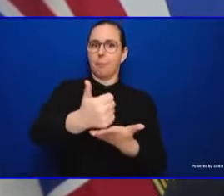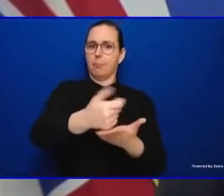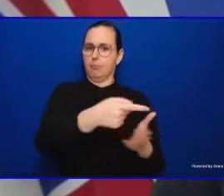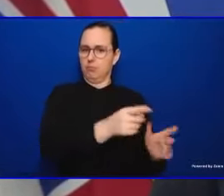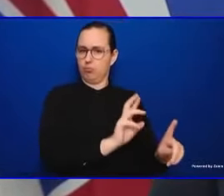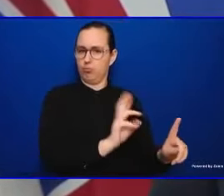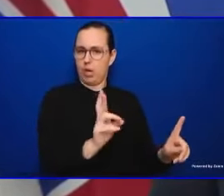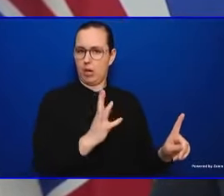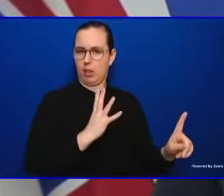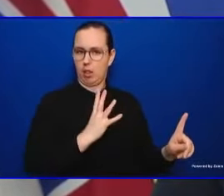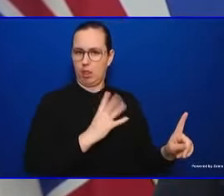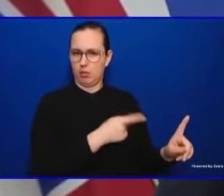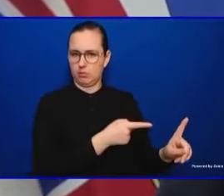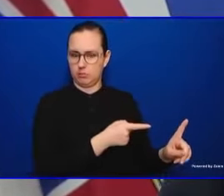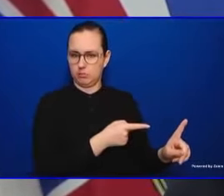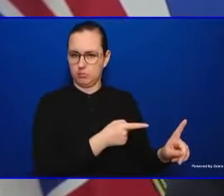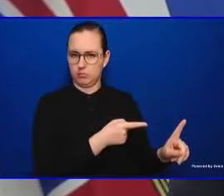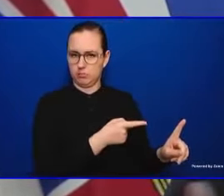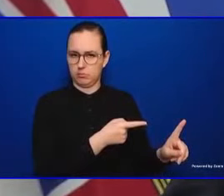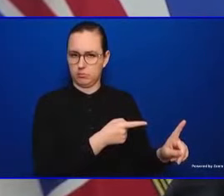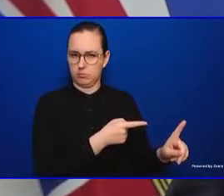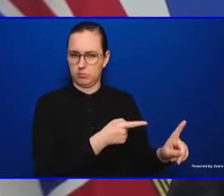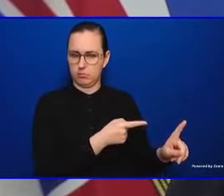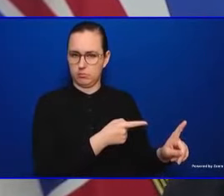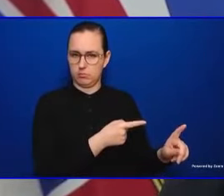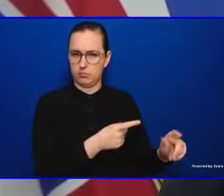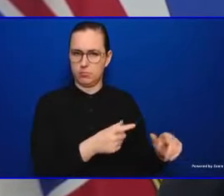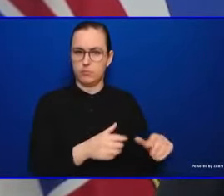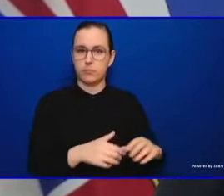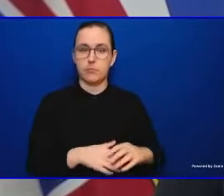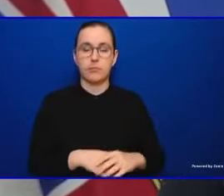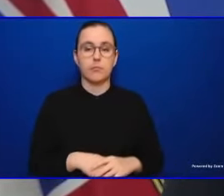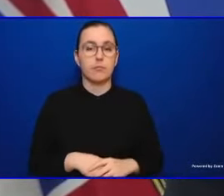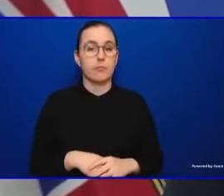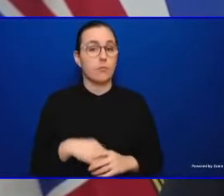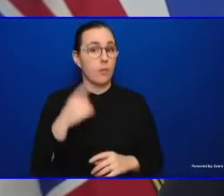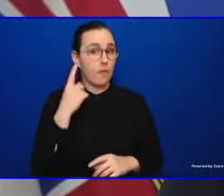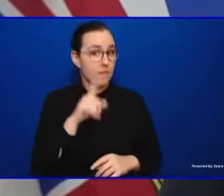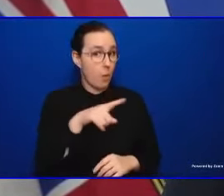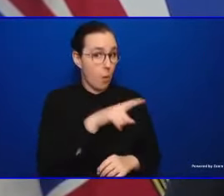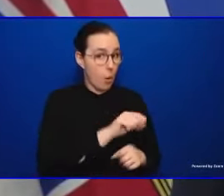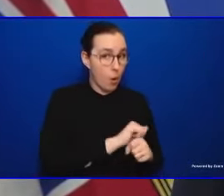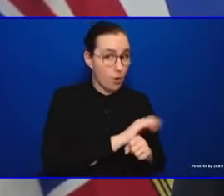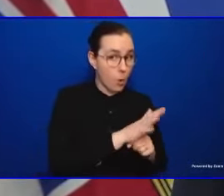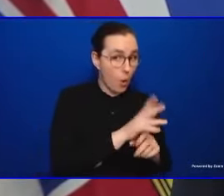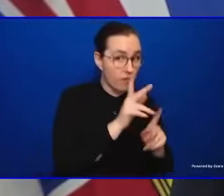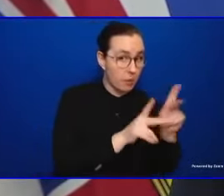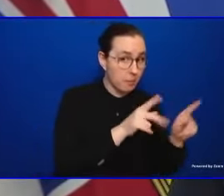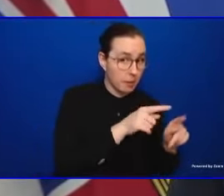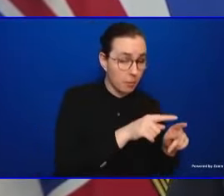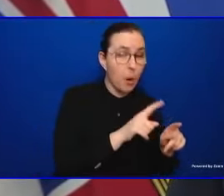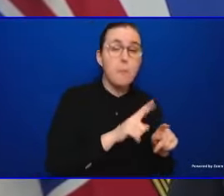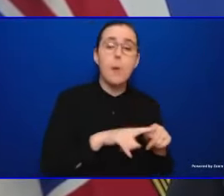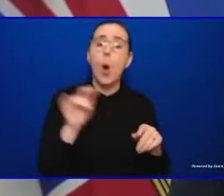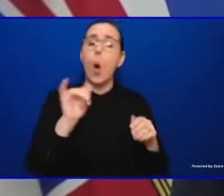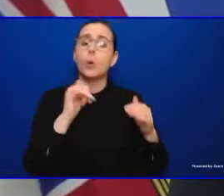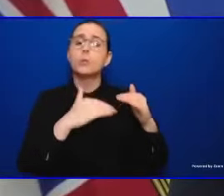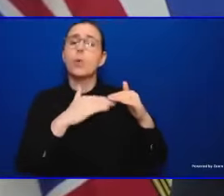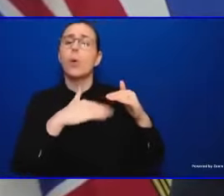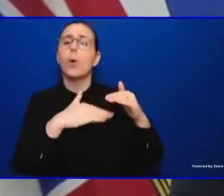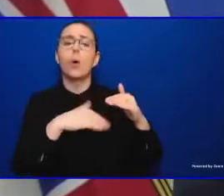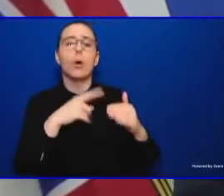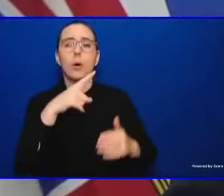issues of medical absenteeism, in other words, people who are unable to come to work because they are